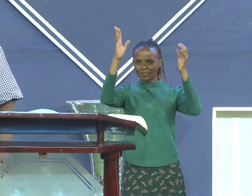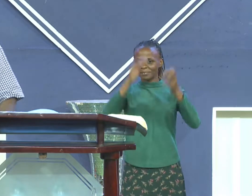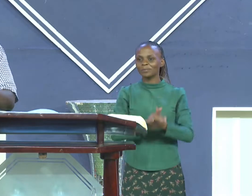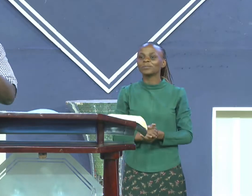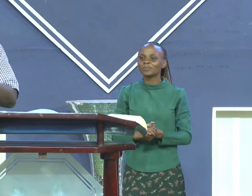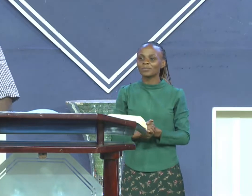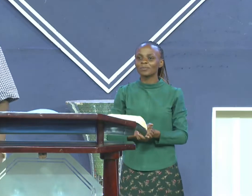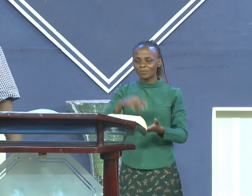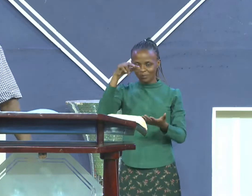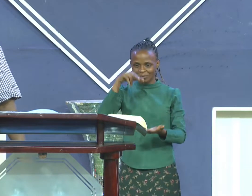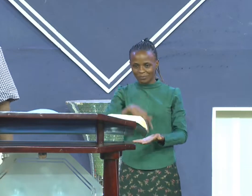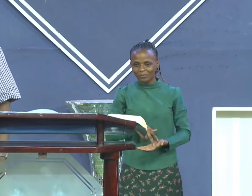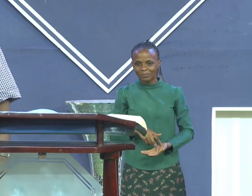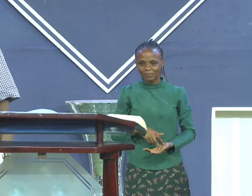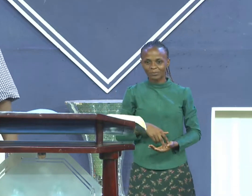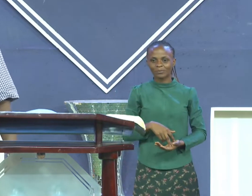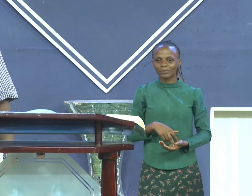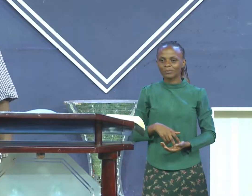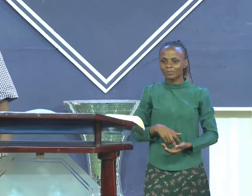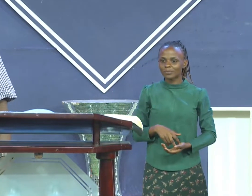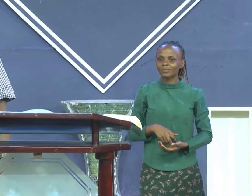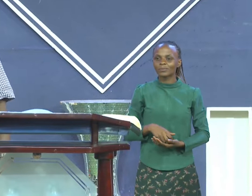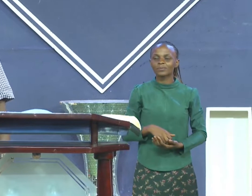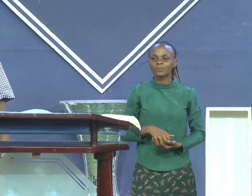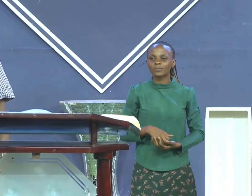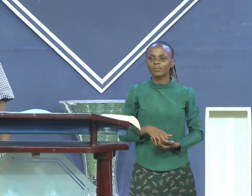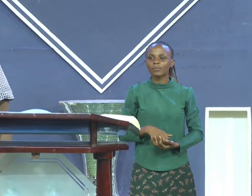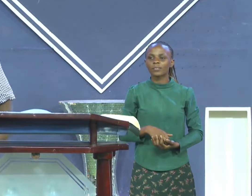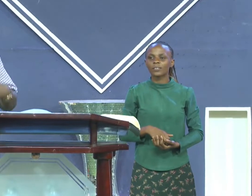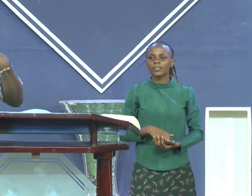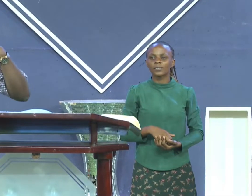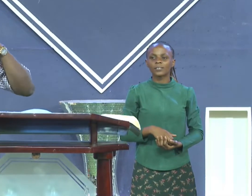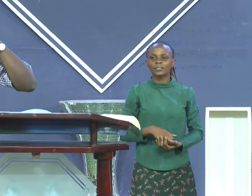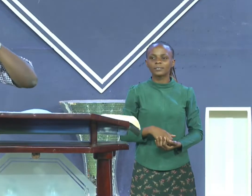Amen. May you rise up on your feet.